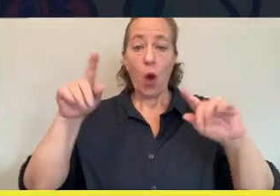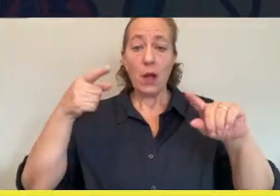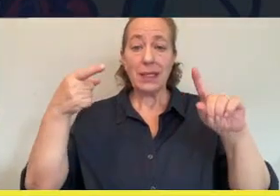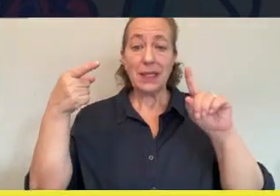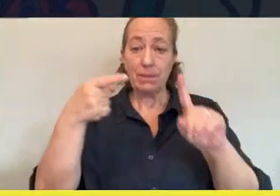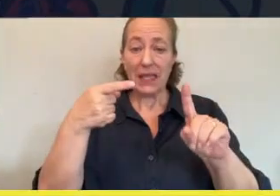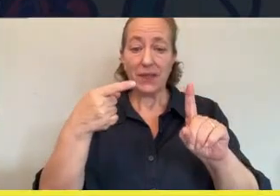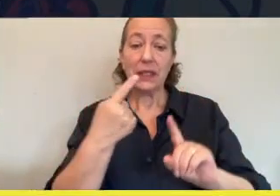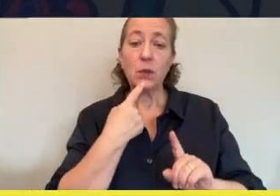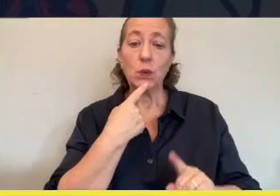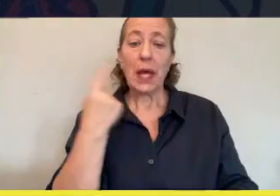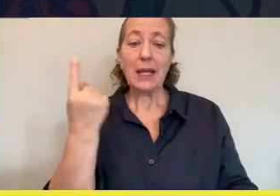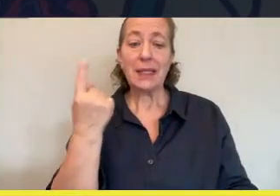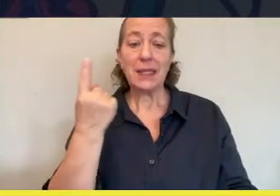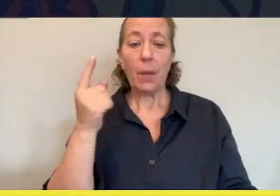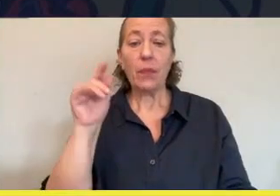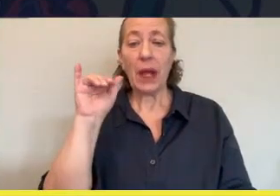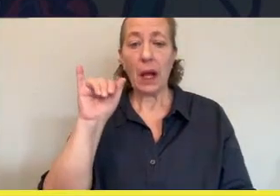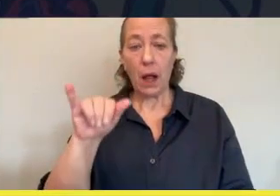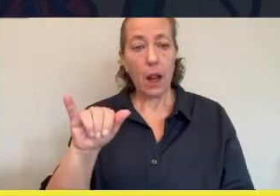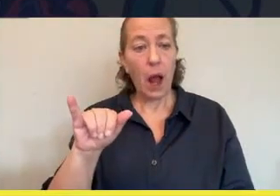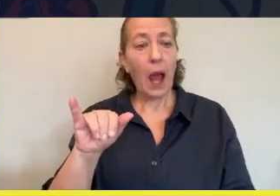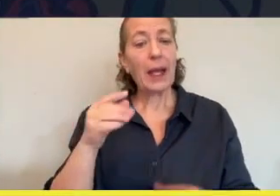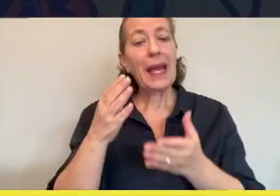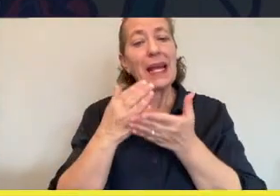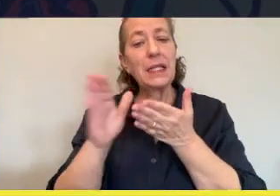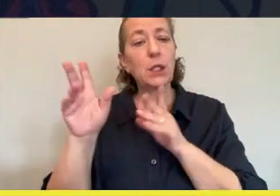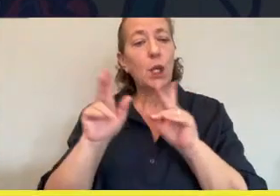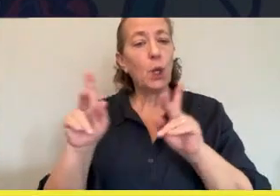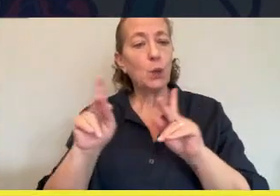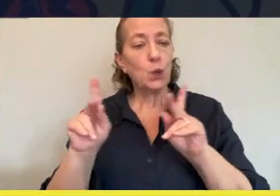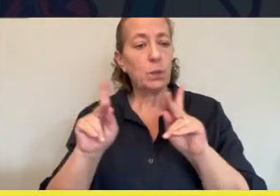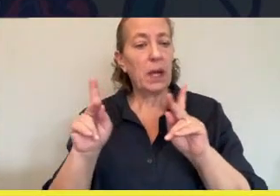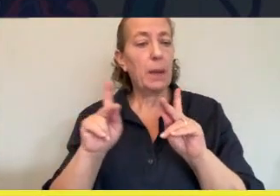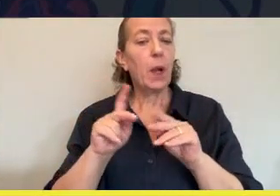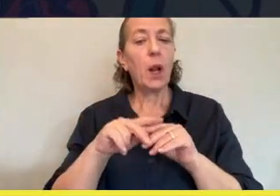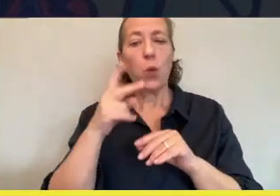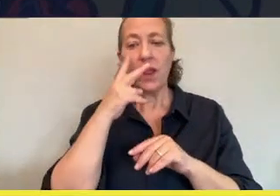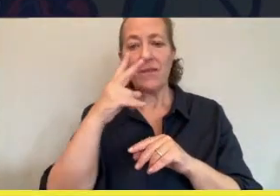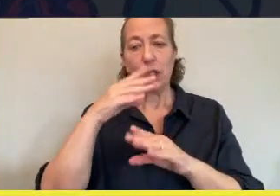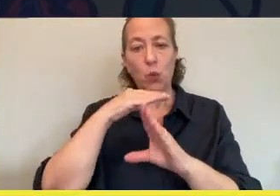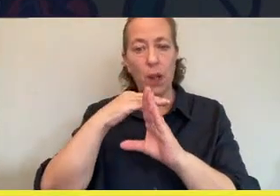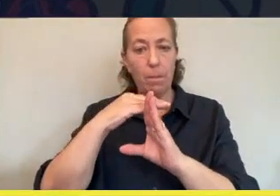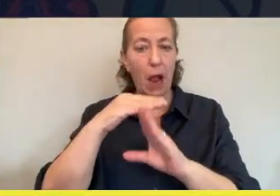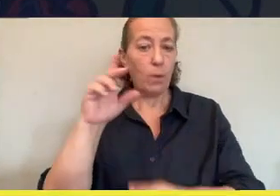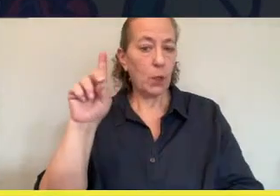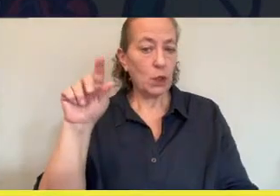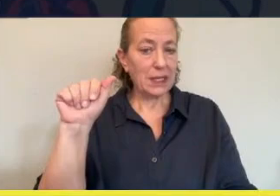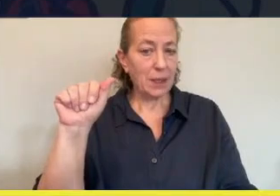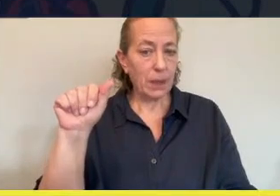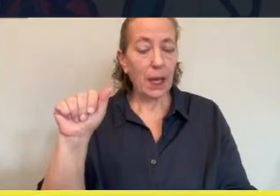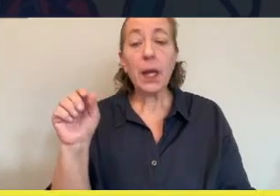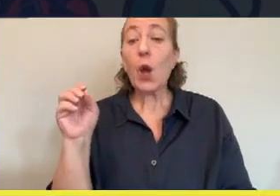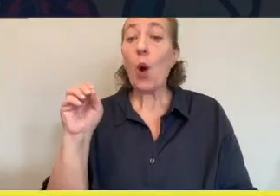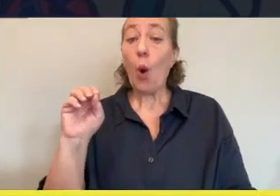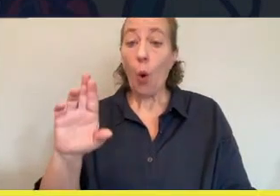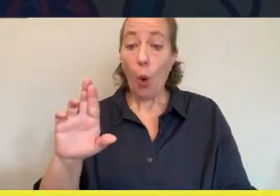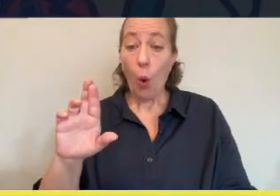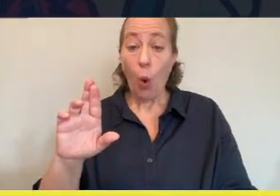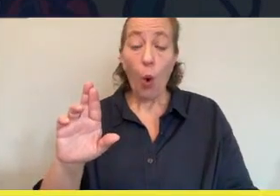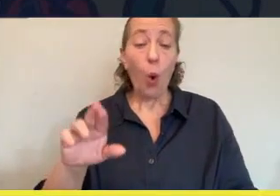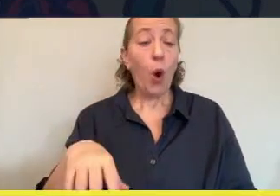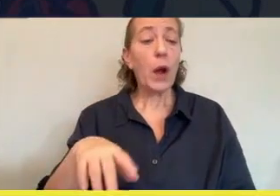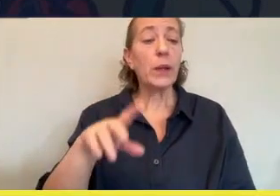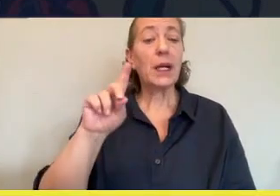like excludes people with visual impairment or visual disability, or if the study had a diagnosis that applied